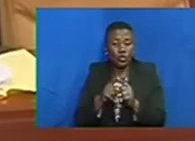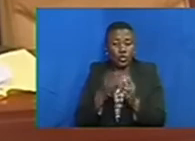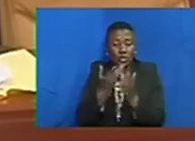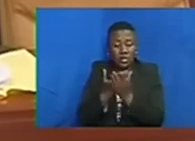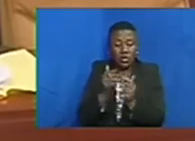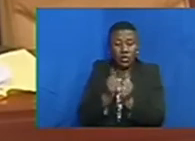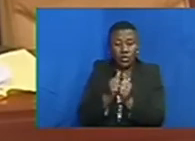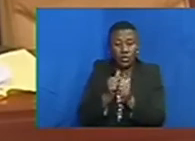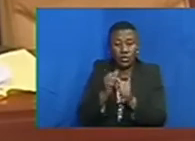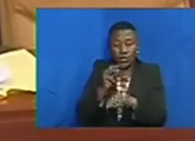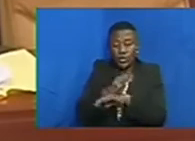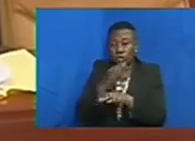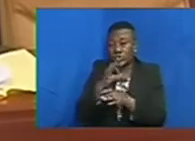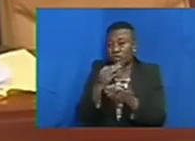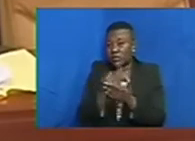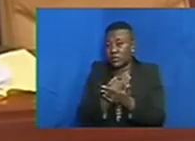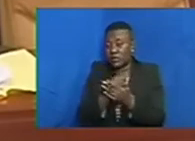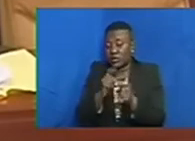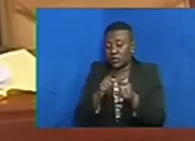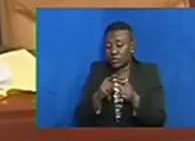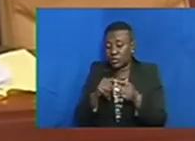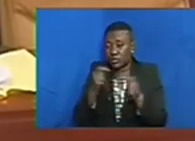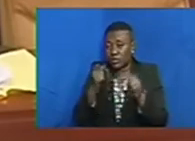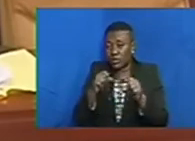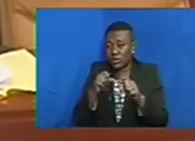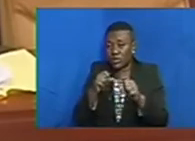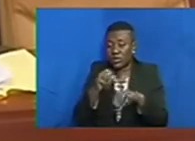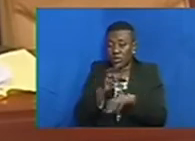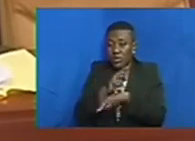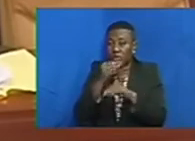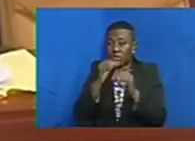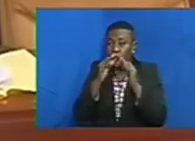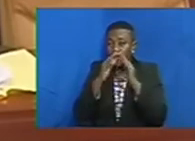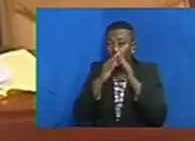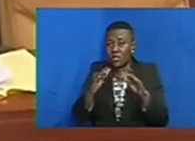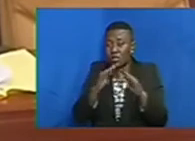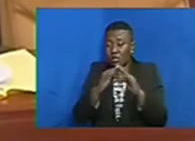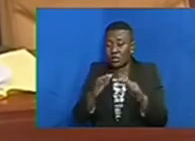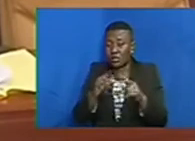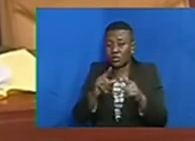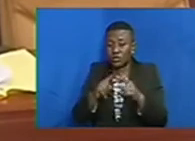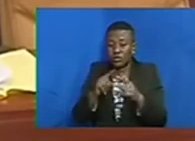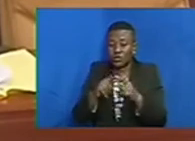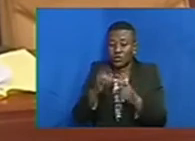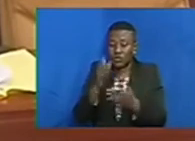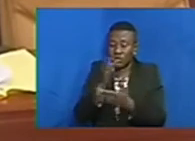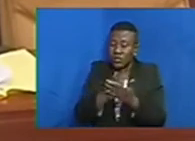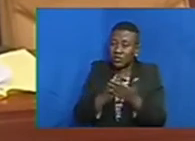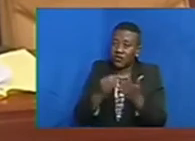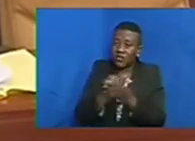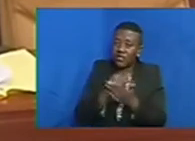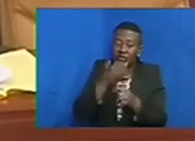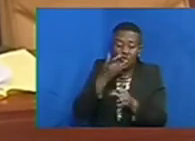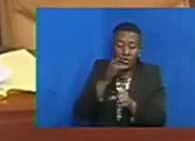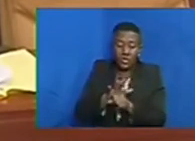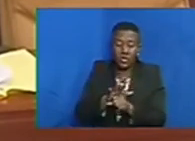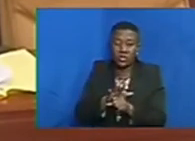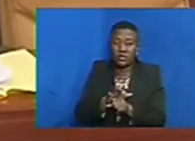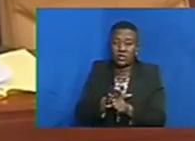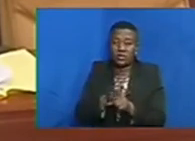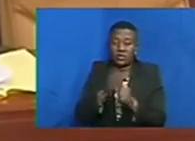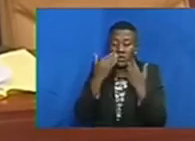to enable the Ministry of Western Housing to set its outstanding financial commitment in the contract. Thank you, Mr. Speaker.